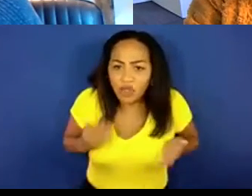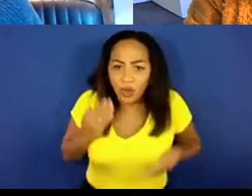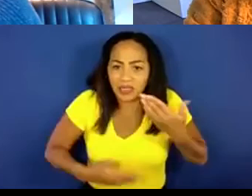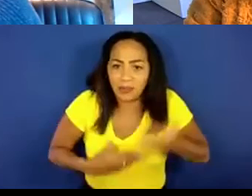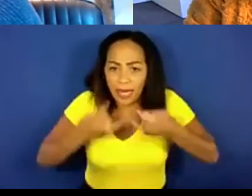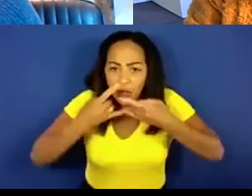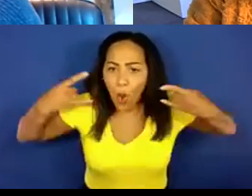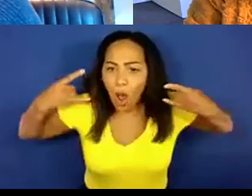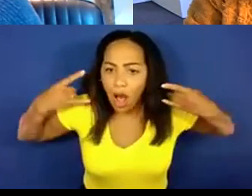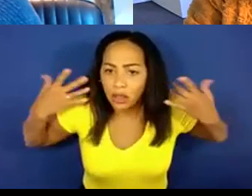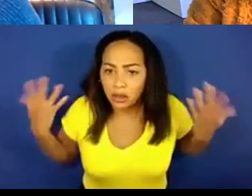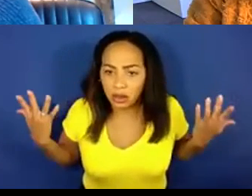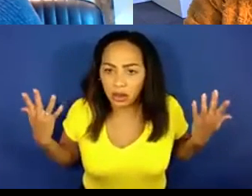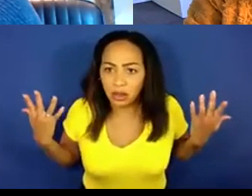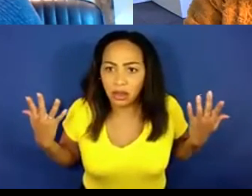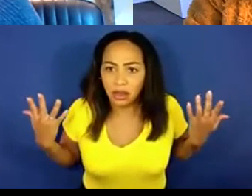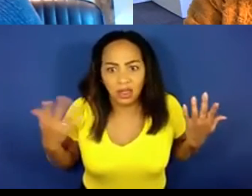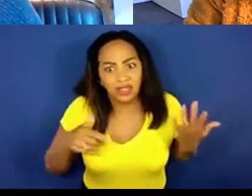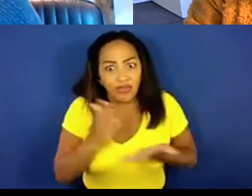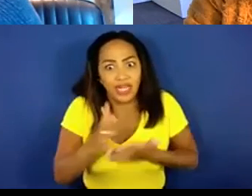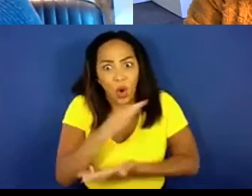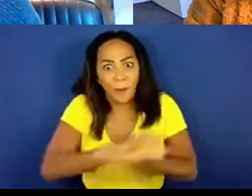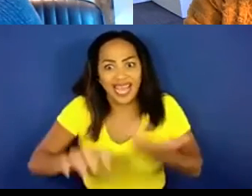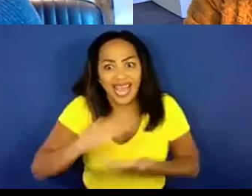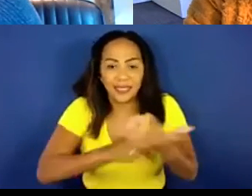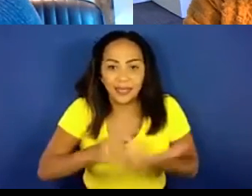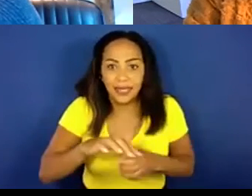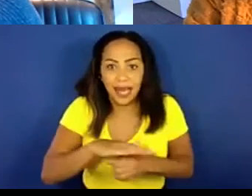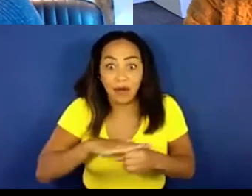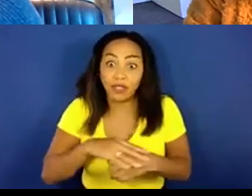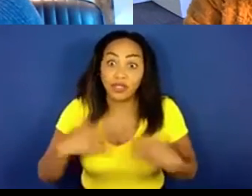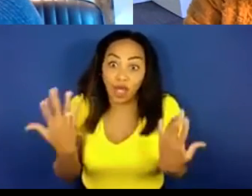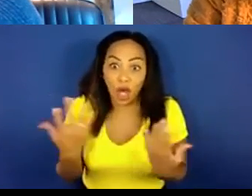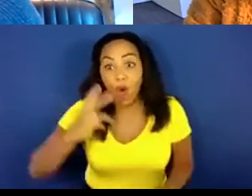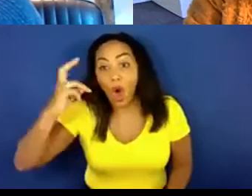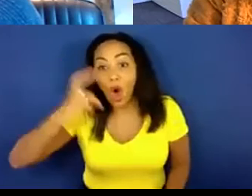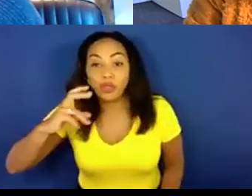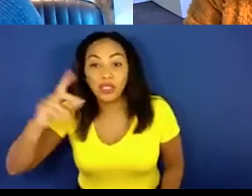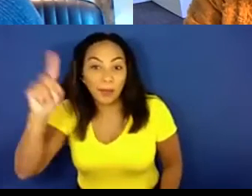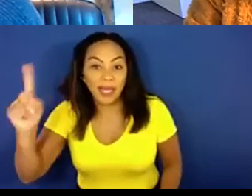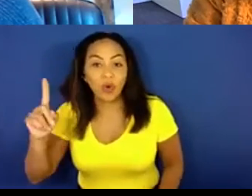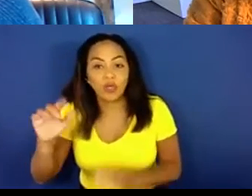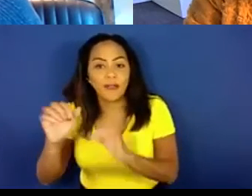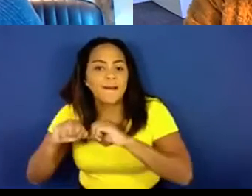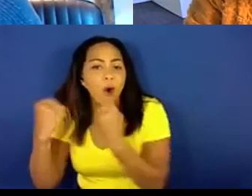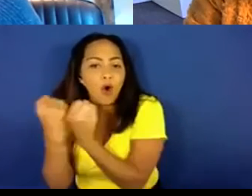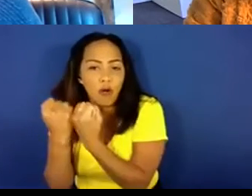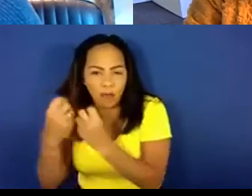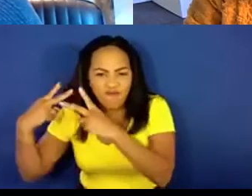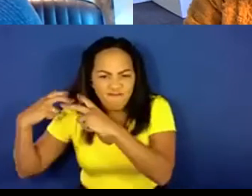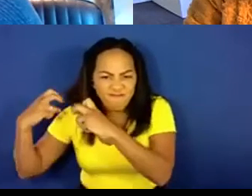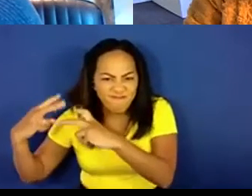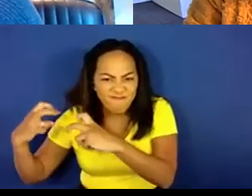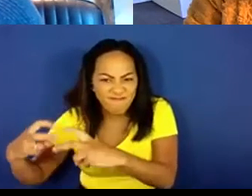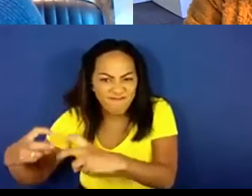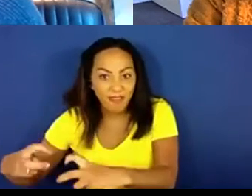than if you can imagine. So, you know, Bristol Older People's Forum, sorry, went off to research it more, but that ended up being sort of